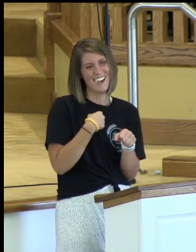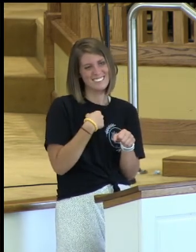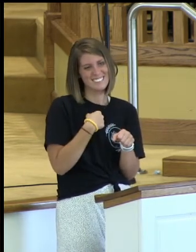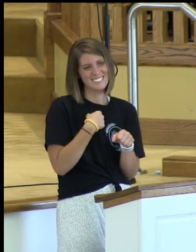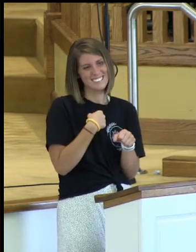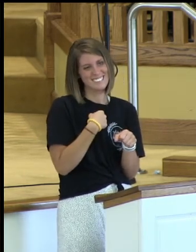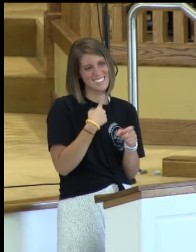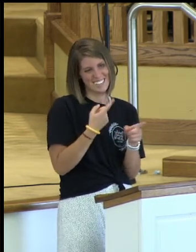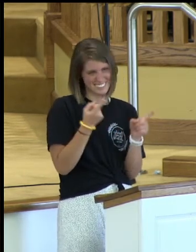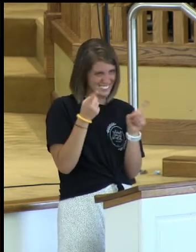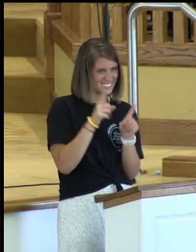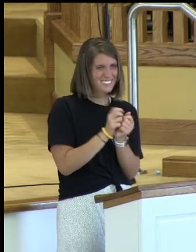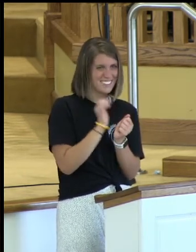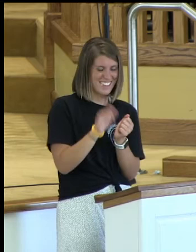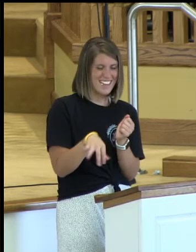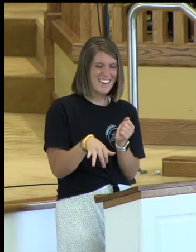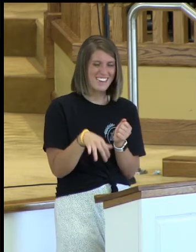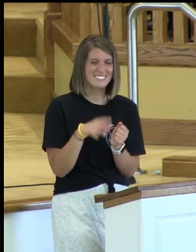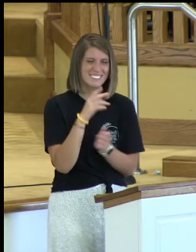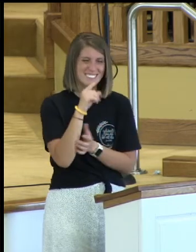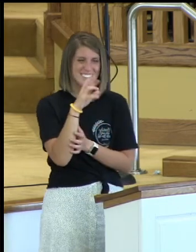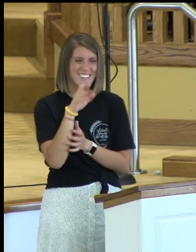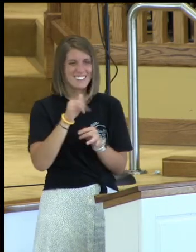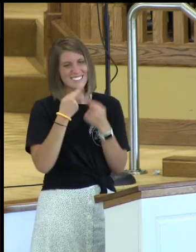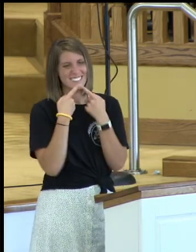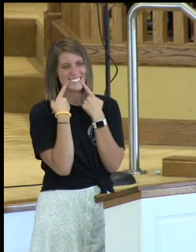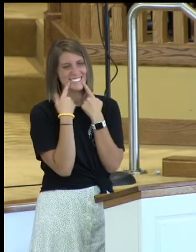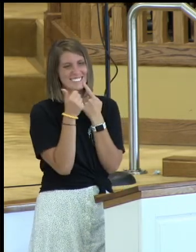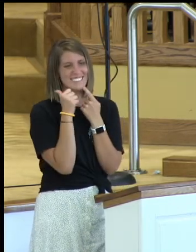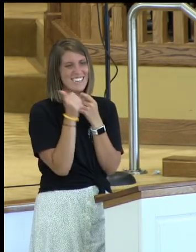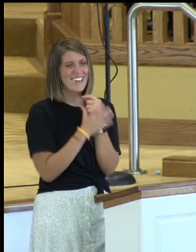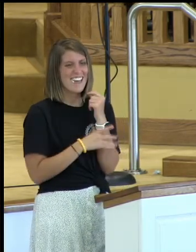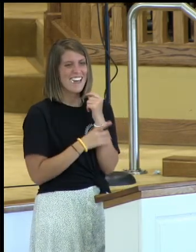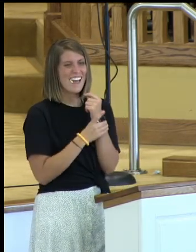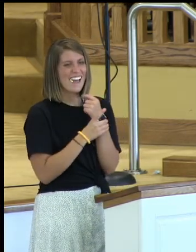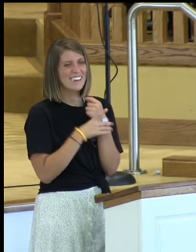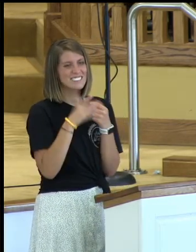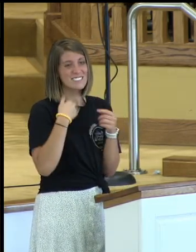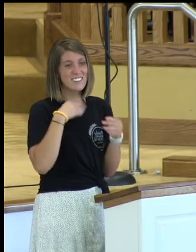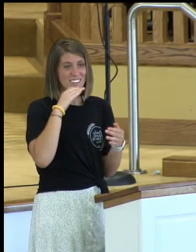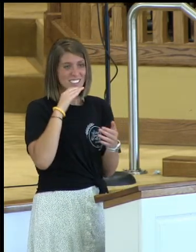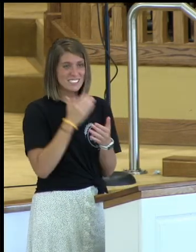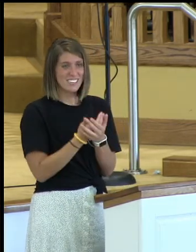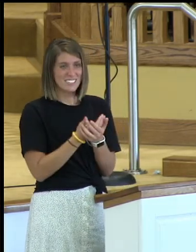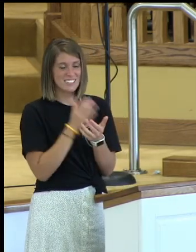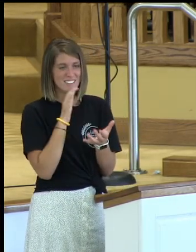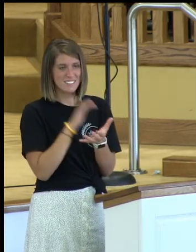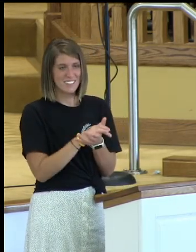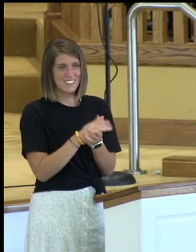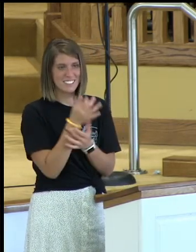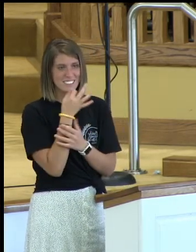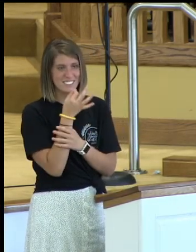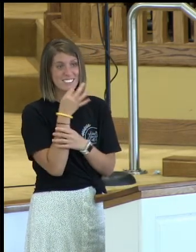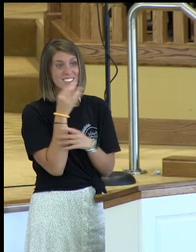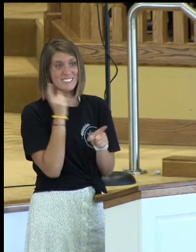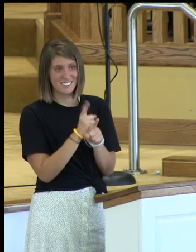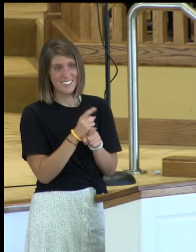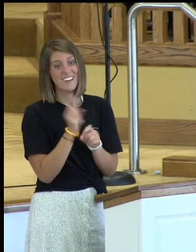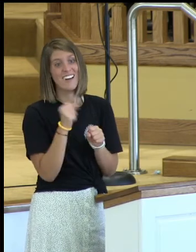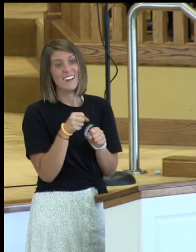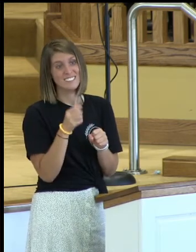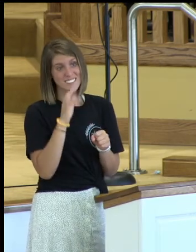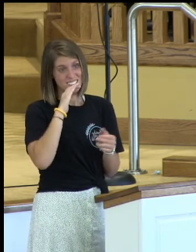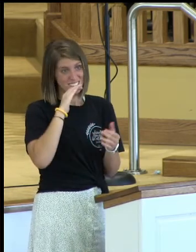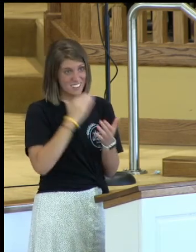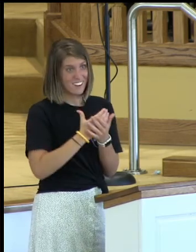Every time you agree. And Gary's just kind of grinning back there. And you've got a daughter getting married soon, right? A